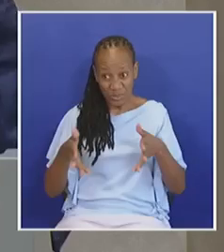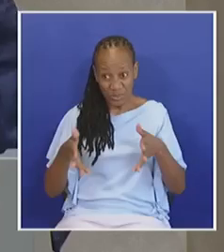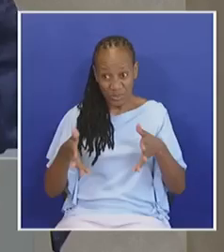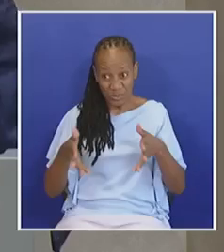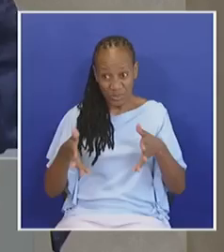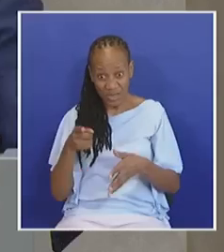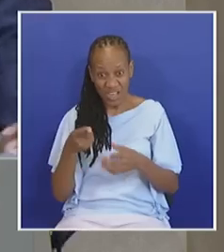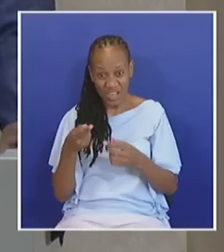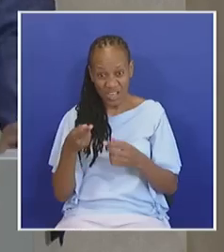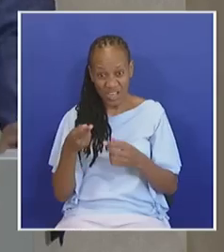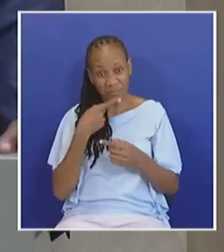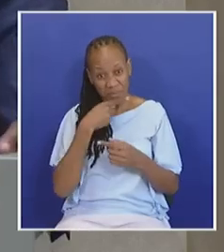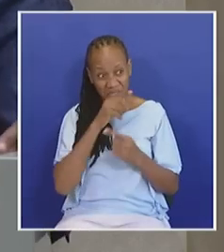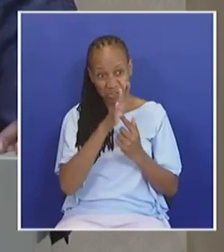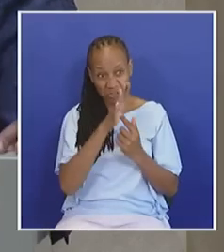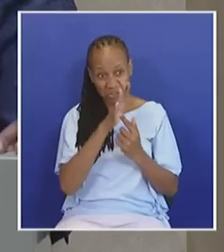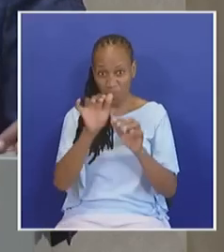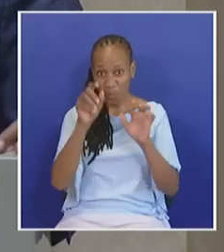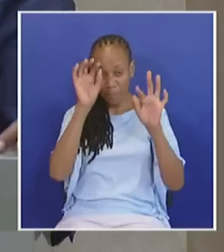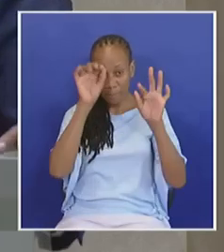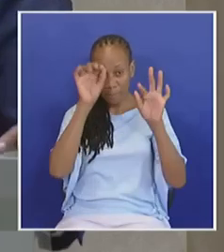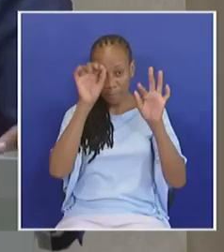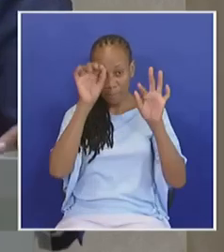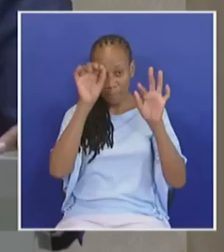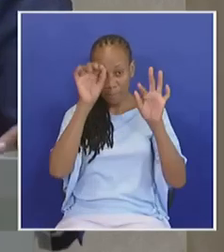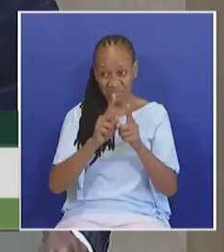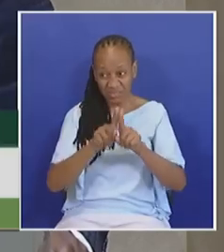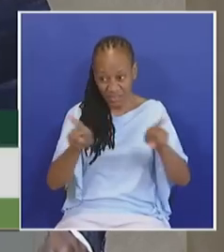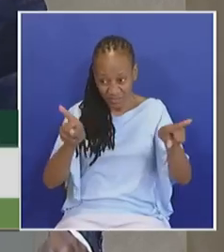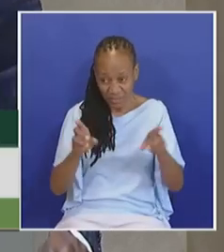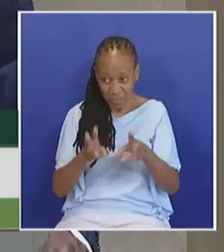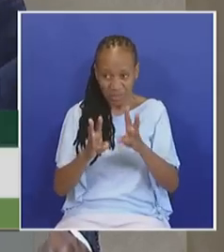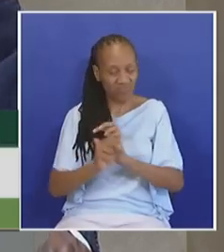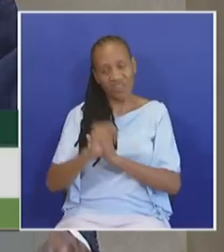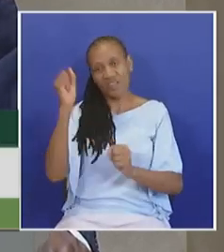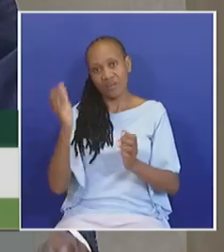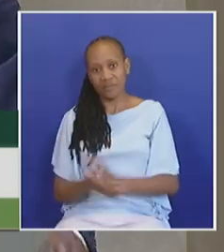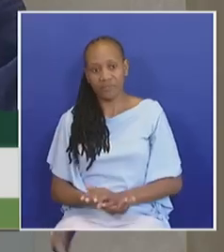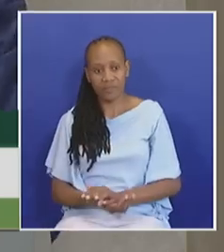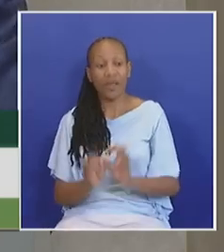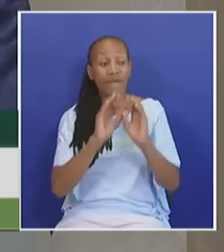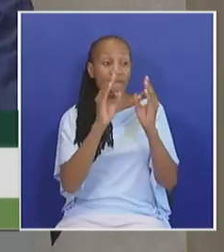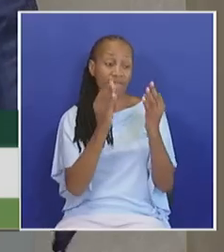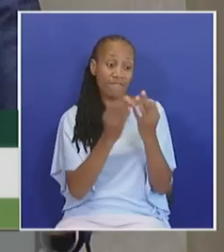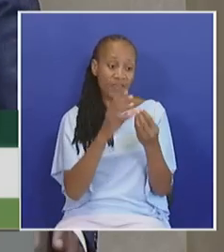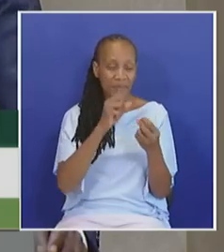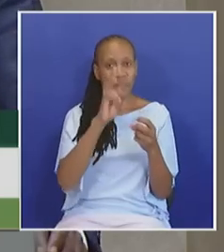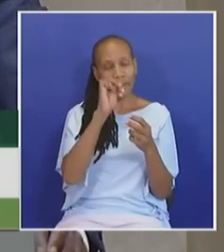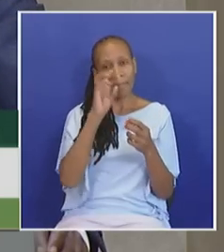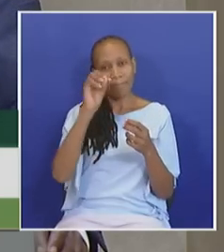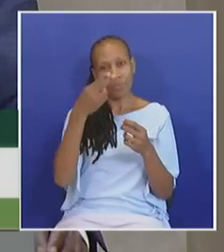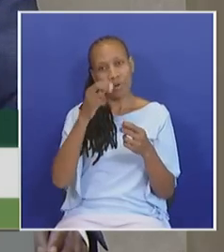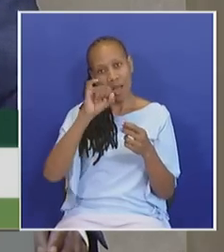forever. Honorable Chairperson, allow me to pass my heartfelt condolences to the families of Honorable S. Mohai and